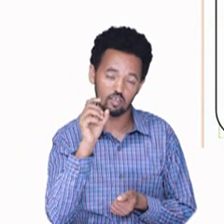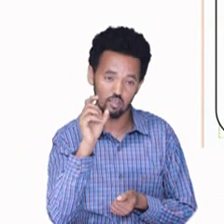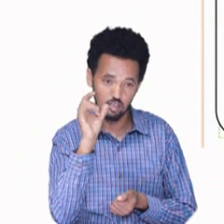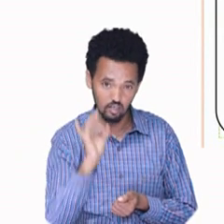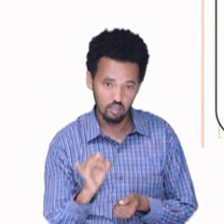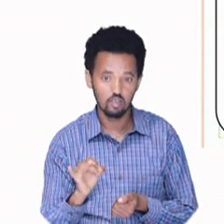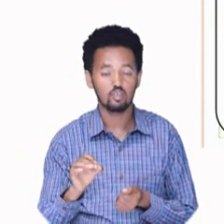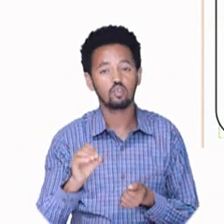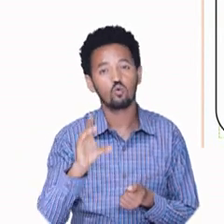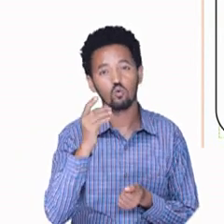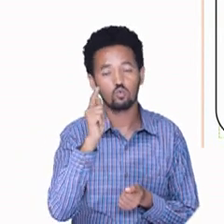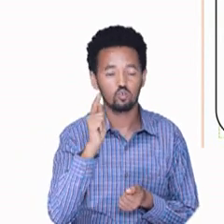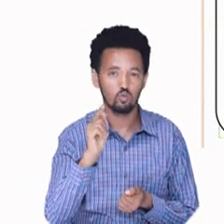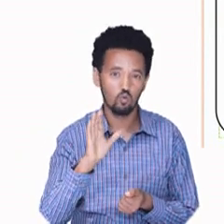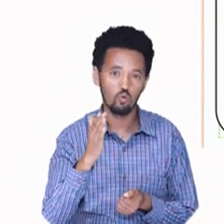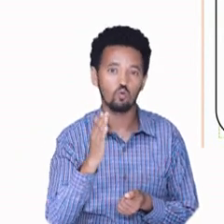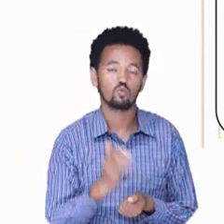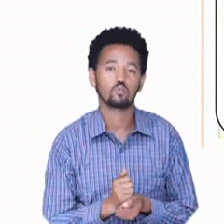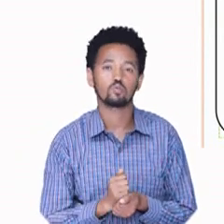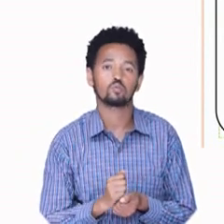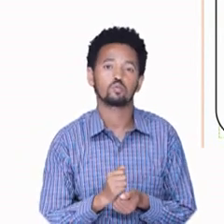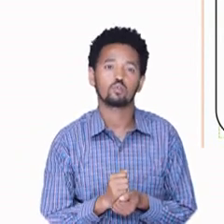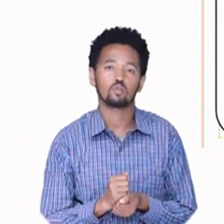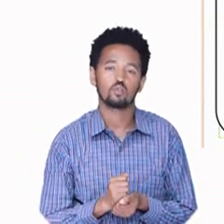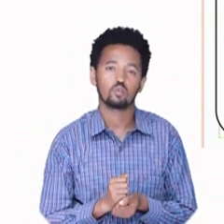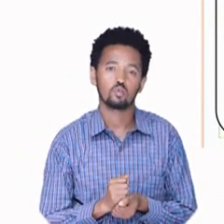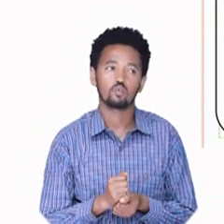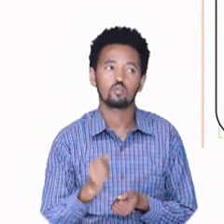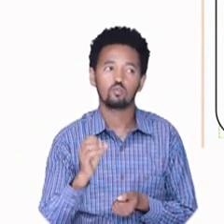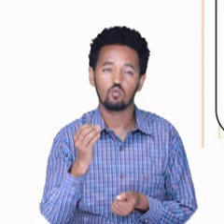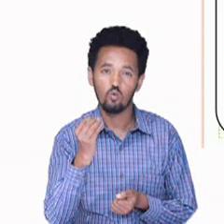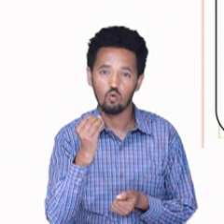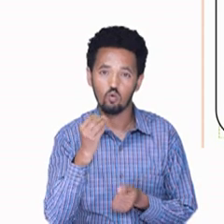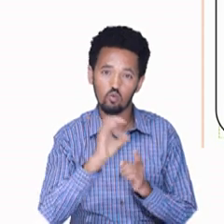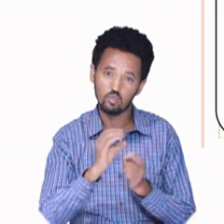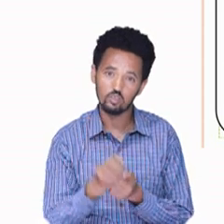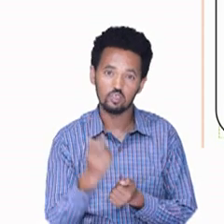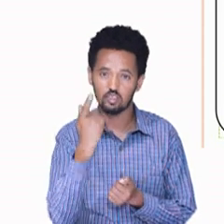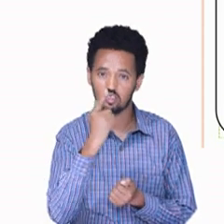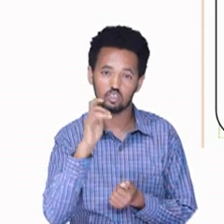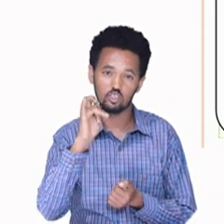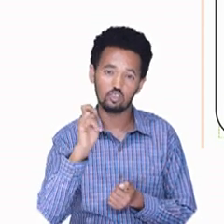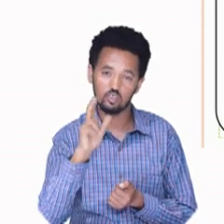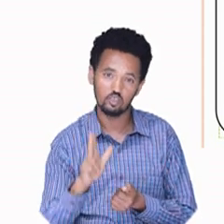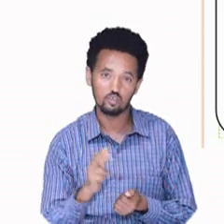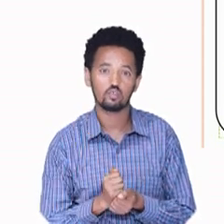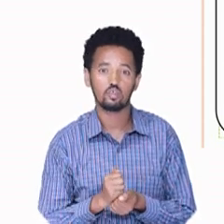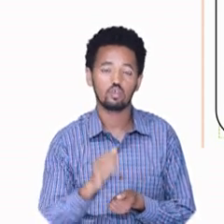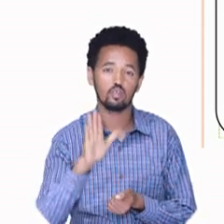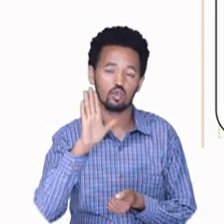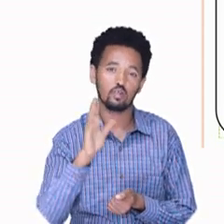Congo River, Zambezi, Limpopo, Orange, Niger, Volta,